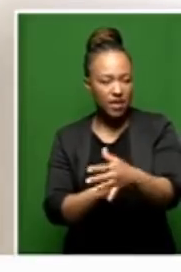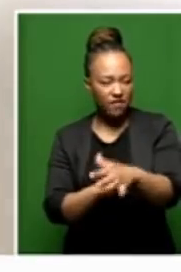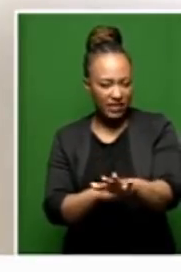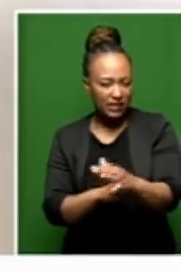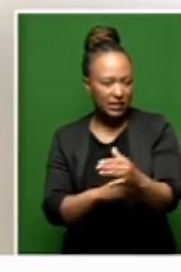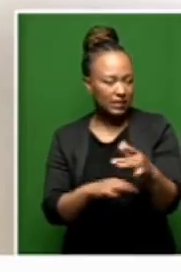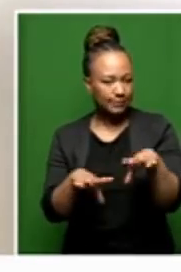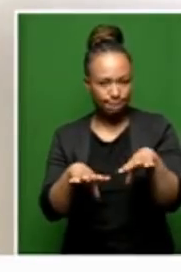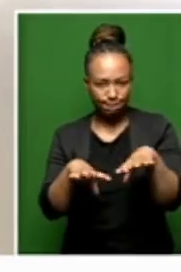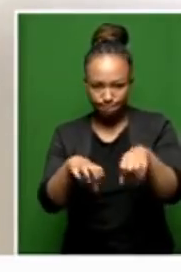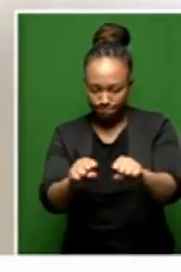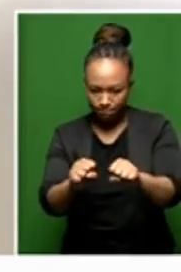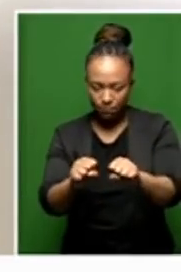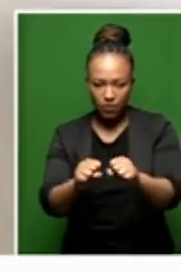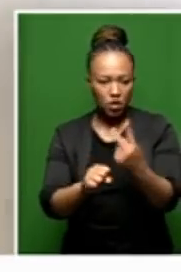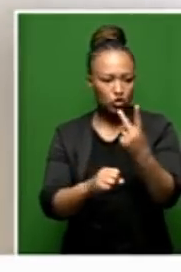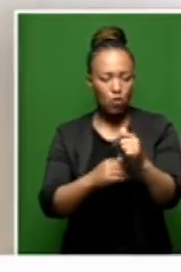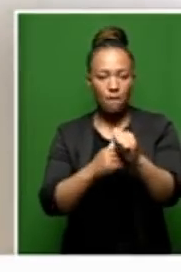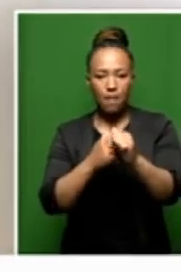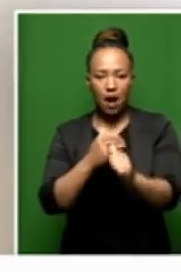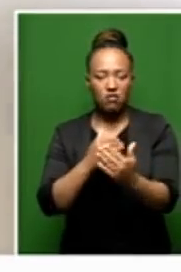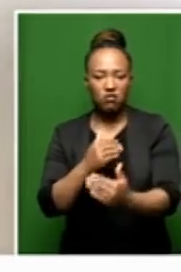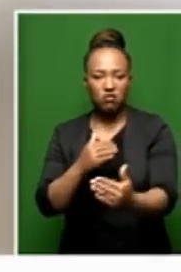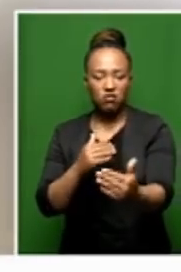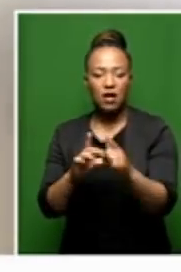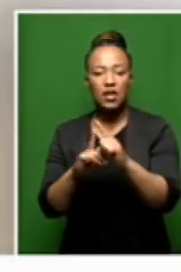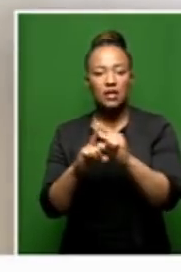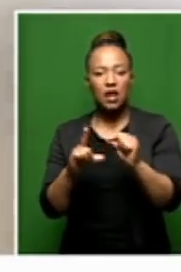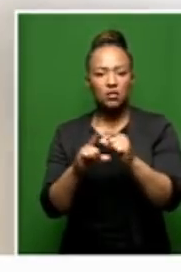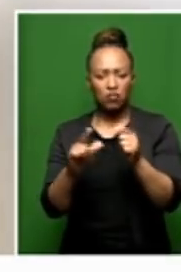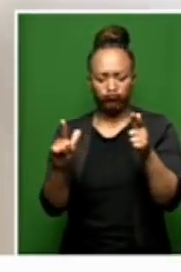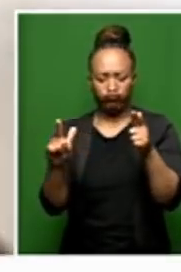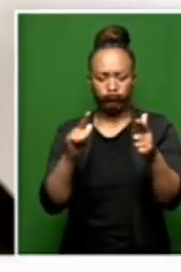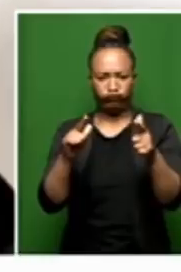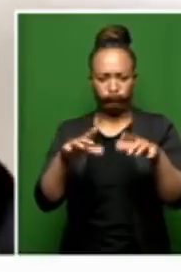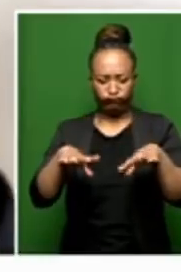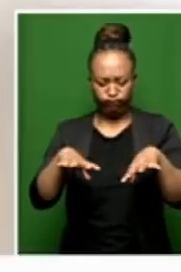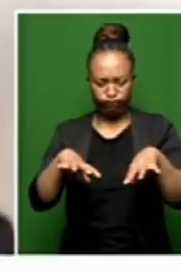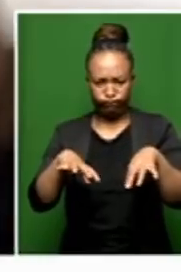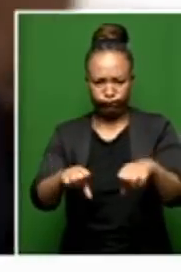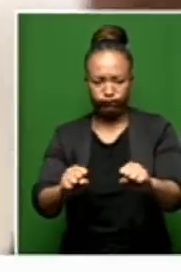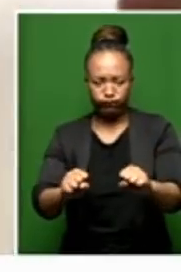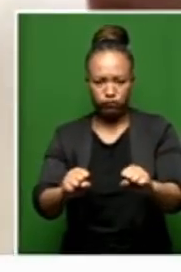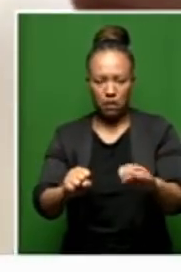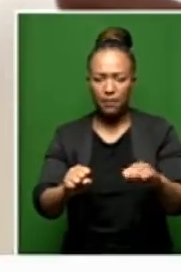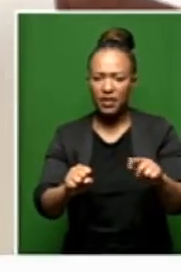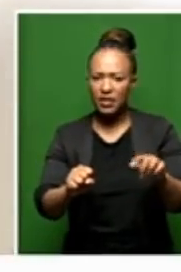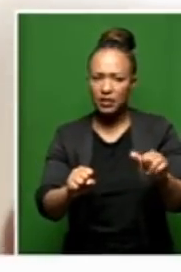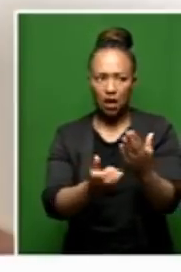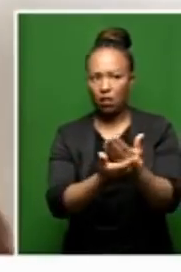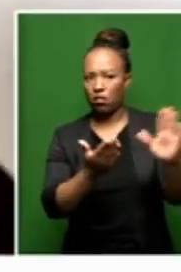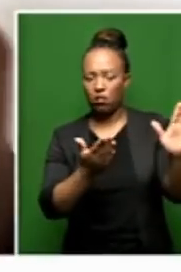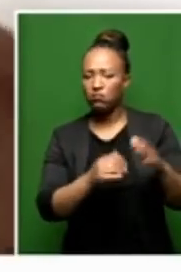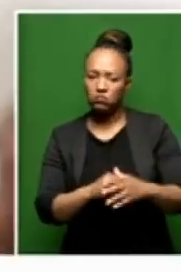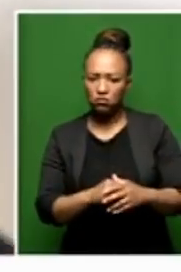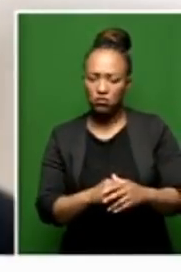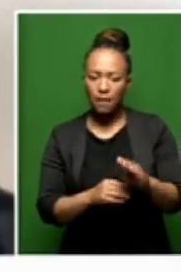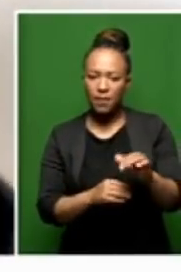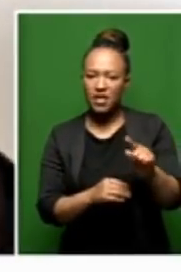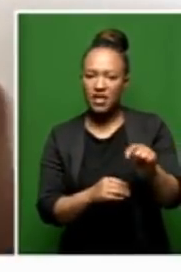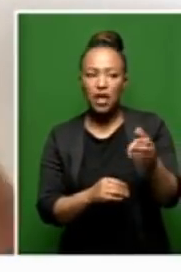see is that within 2 months, that Delta variant became the dominant variant. Doesn't mean Beta was wiped out. Beta still